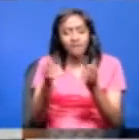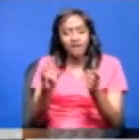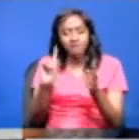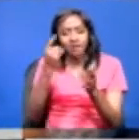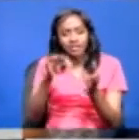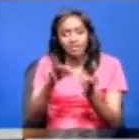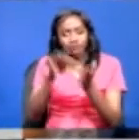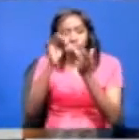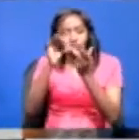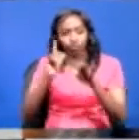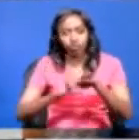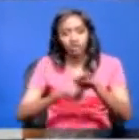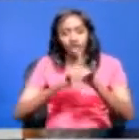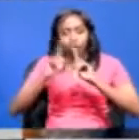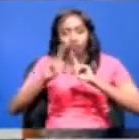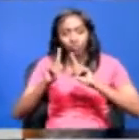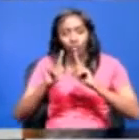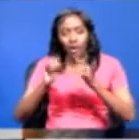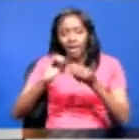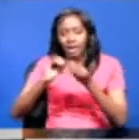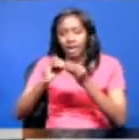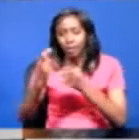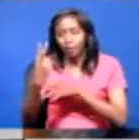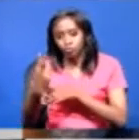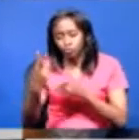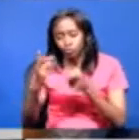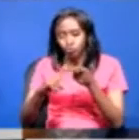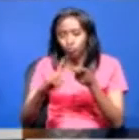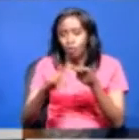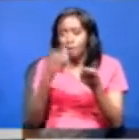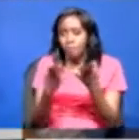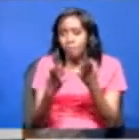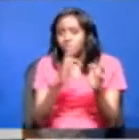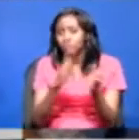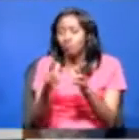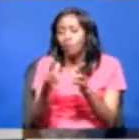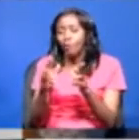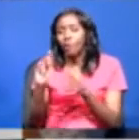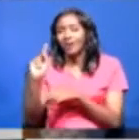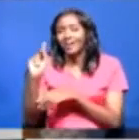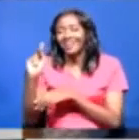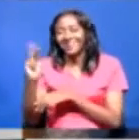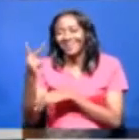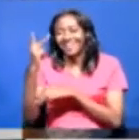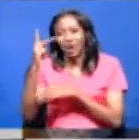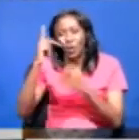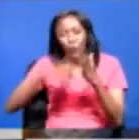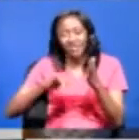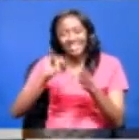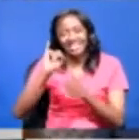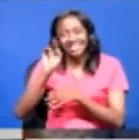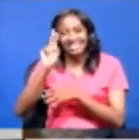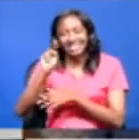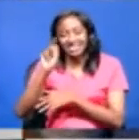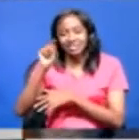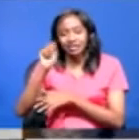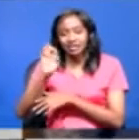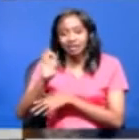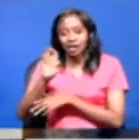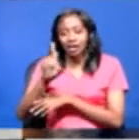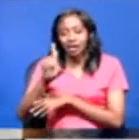two, probably you will tell it to the normal Kenyan, what does interlocutory application mean and what